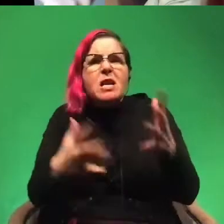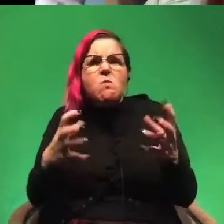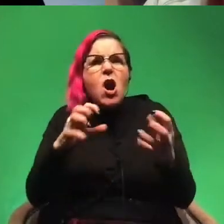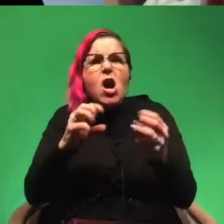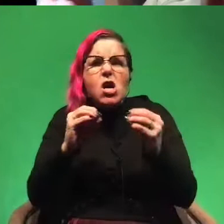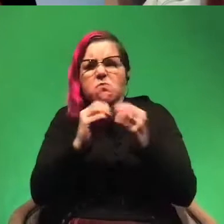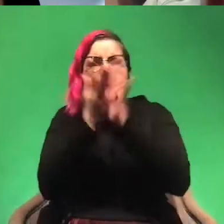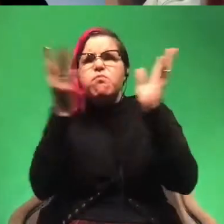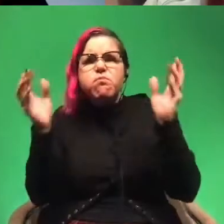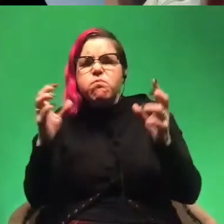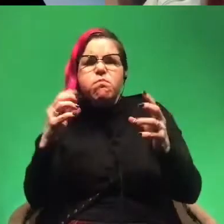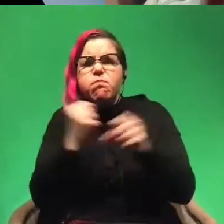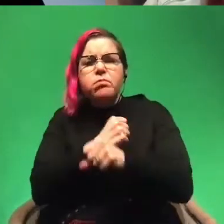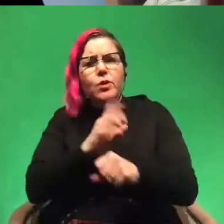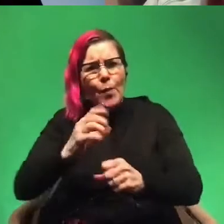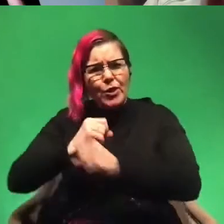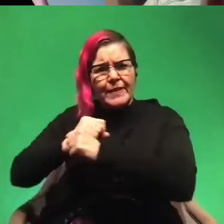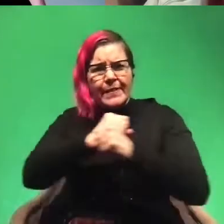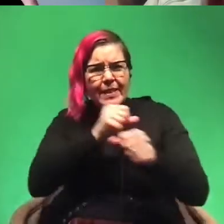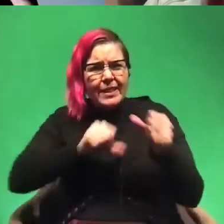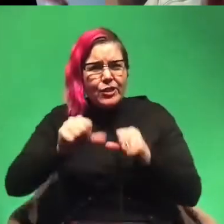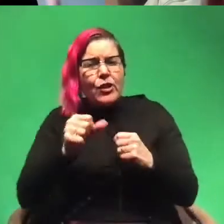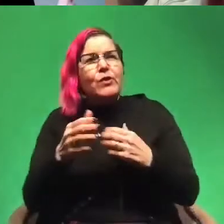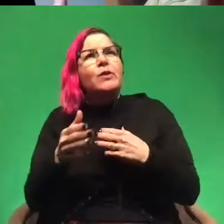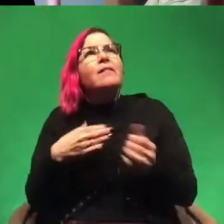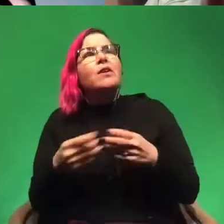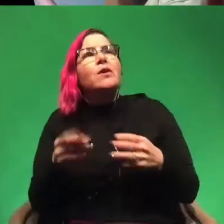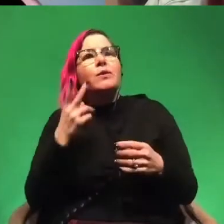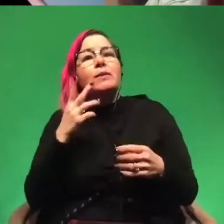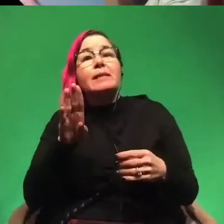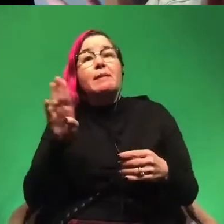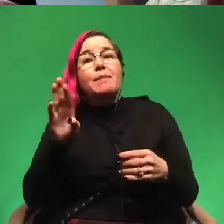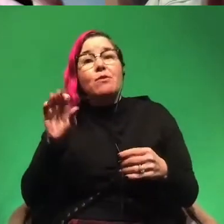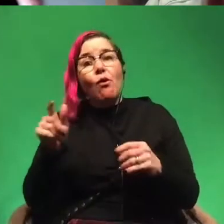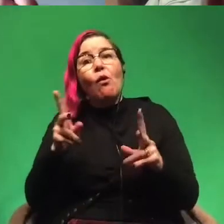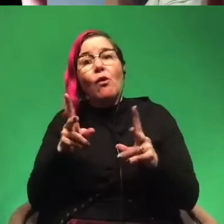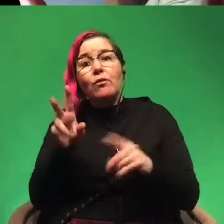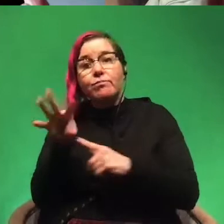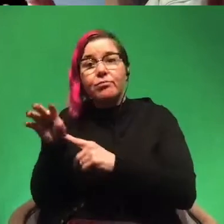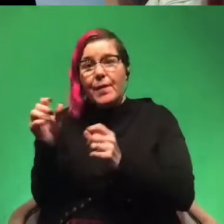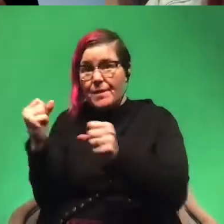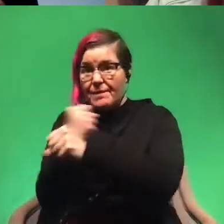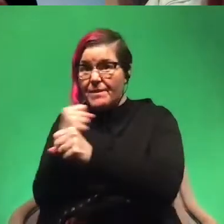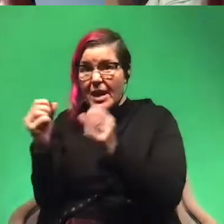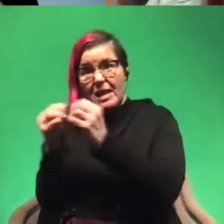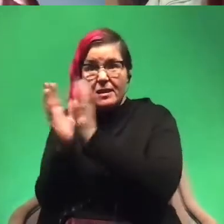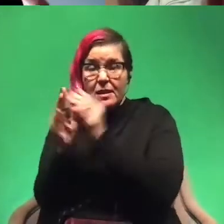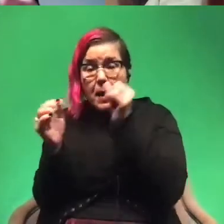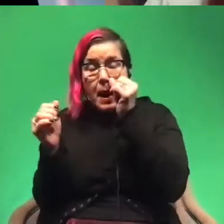rough each other up, but they're also defending one another. So even though you see B-roll of these animals that are fighting,